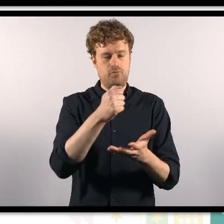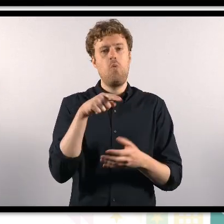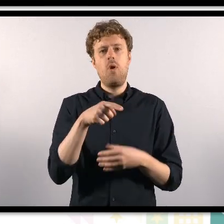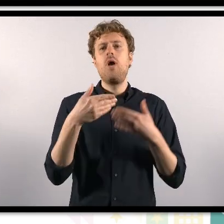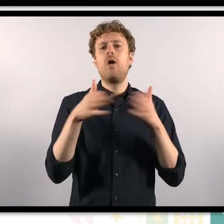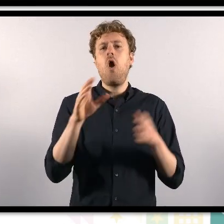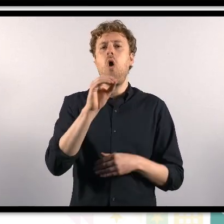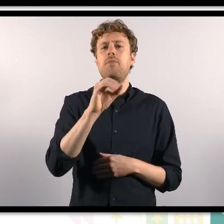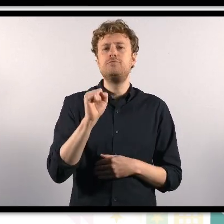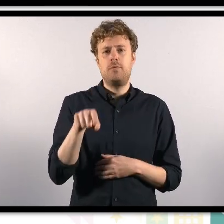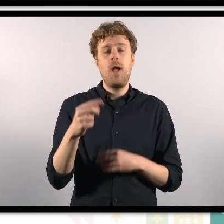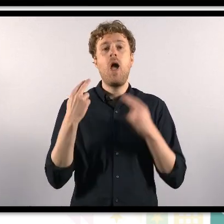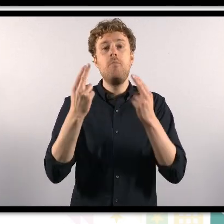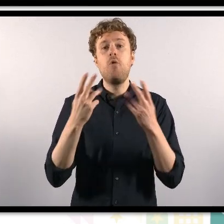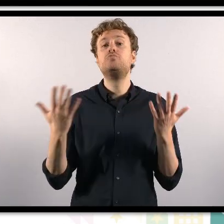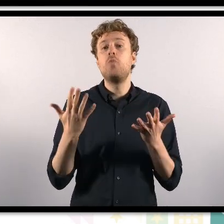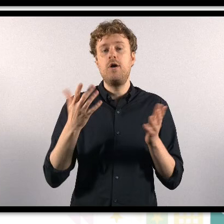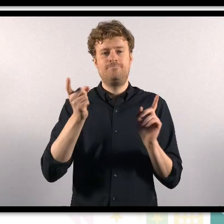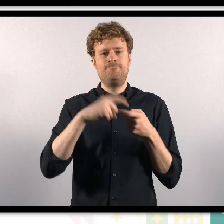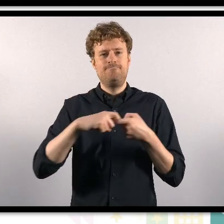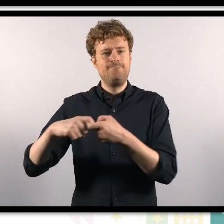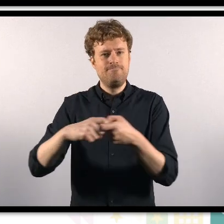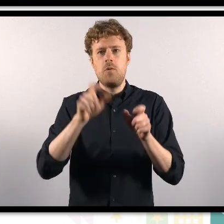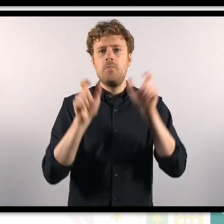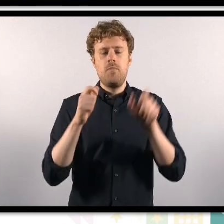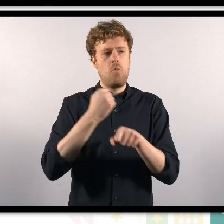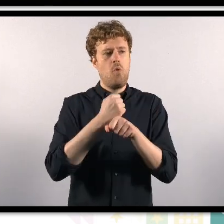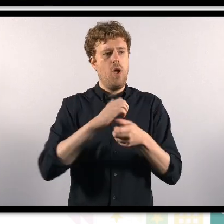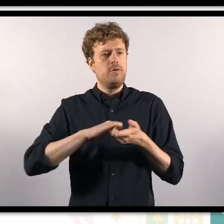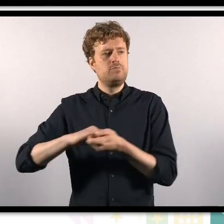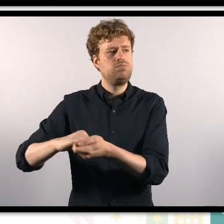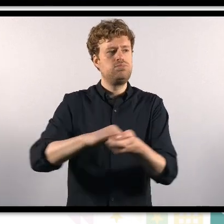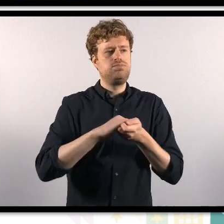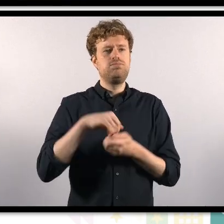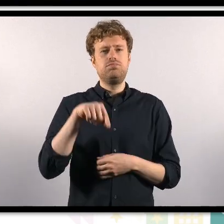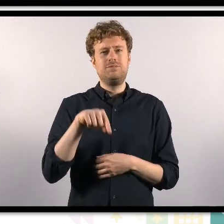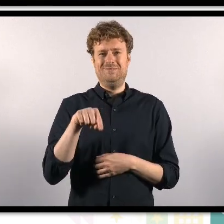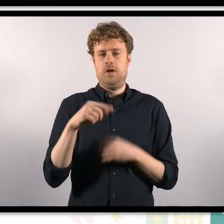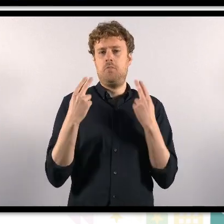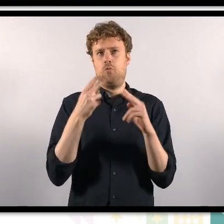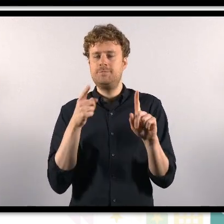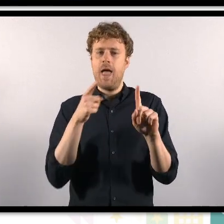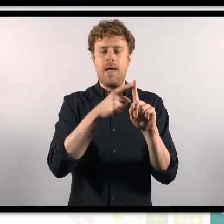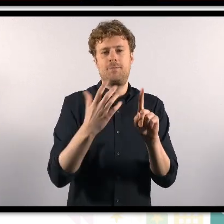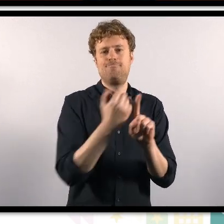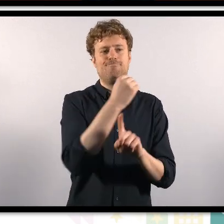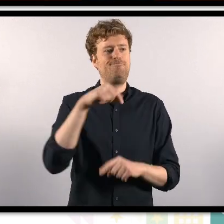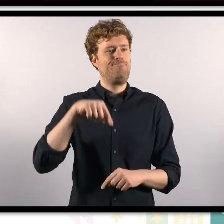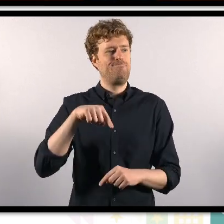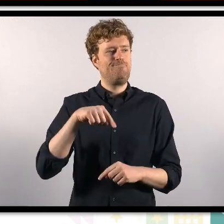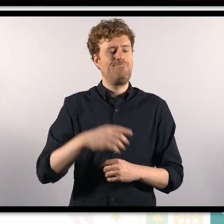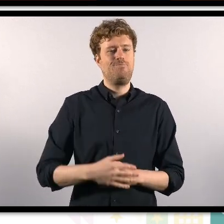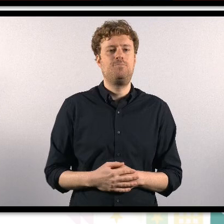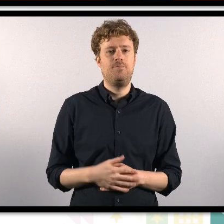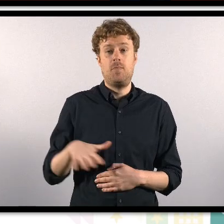mission that we all subscribe to. Now, we also see NeoNephos as our open source infrastructure for all the